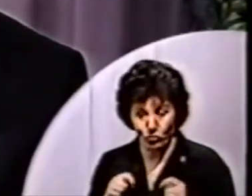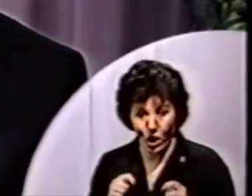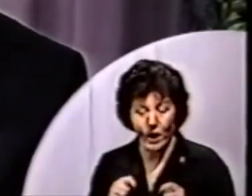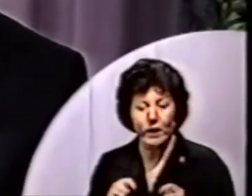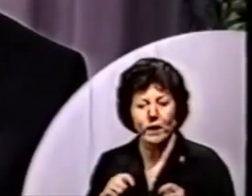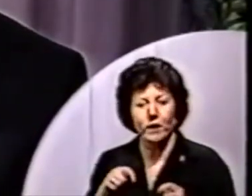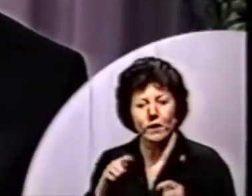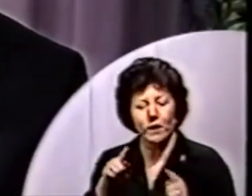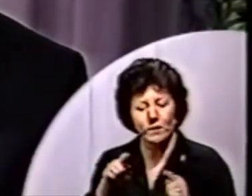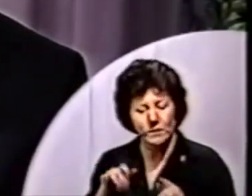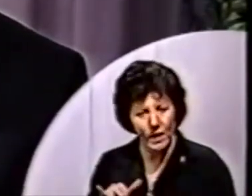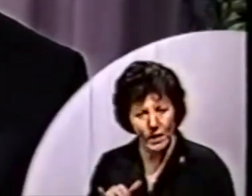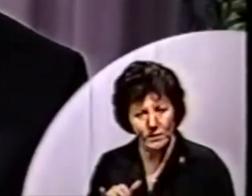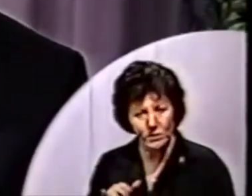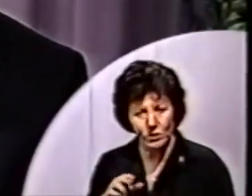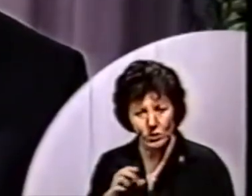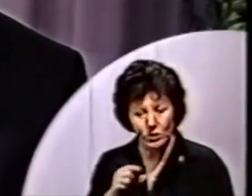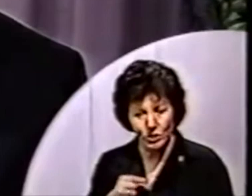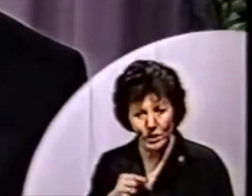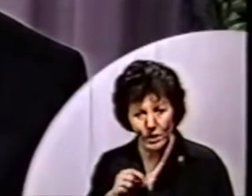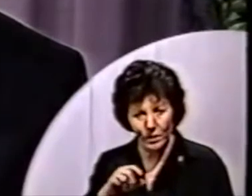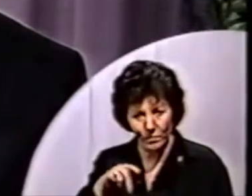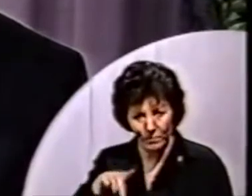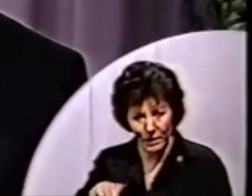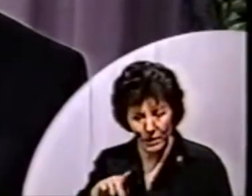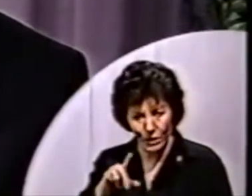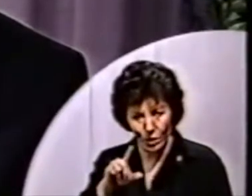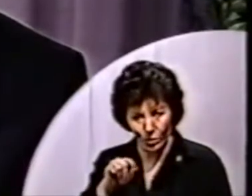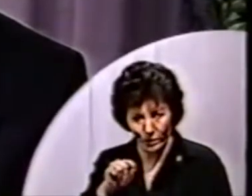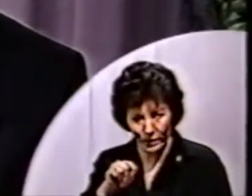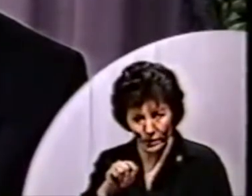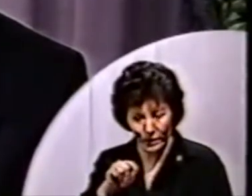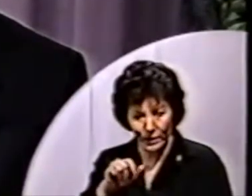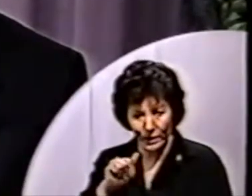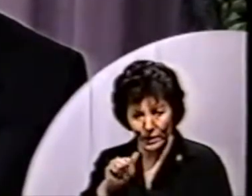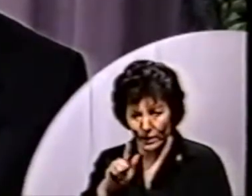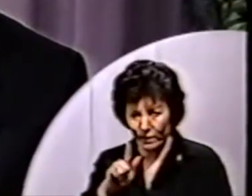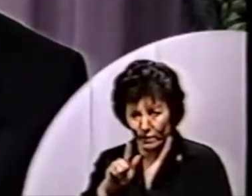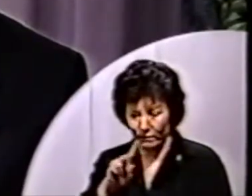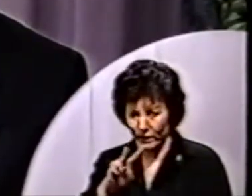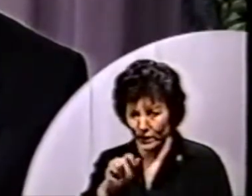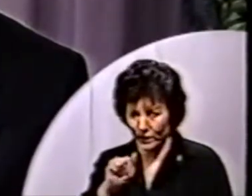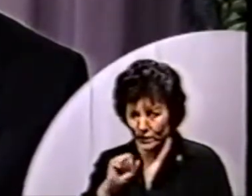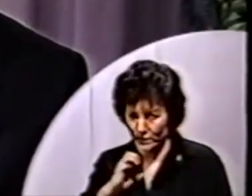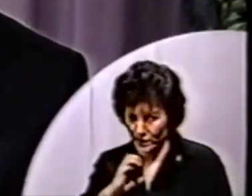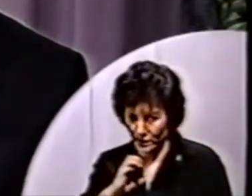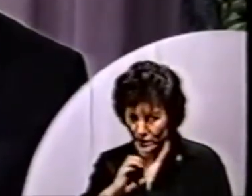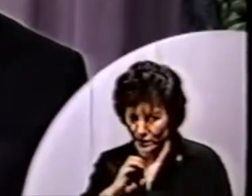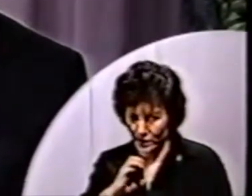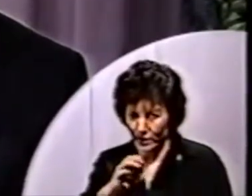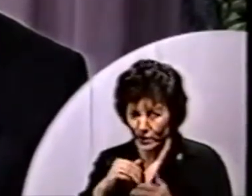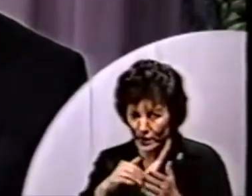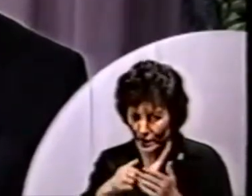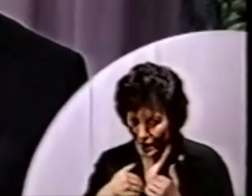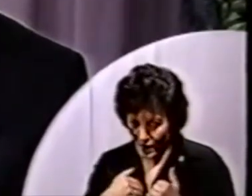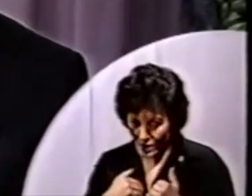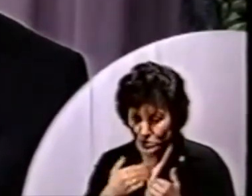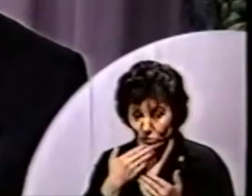GP120, and another vaccine called ALVAC, which has the